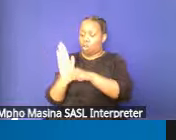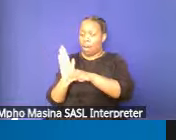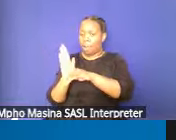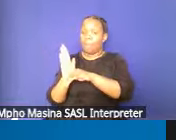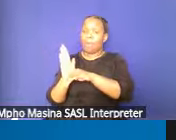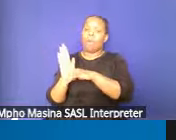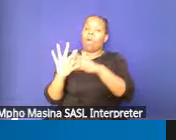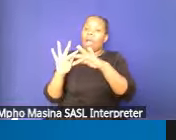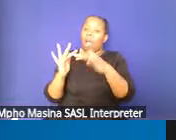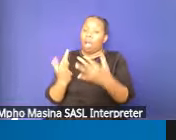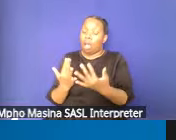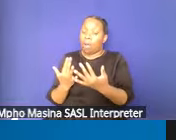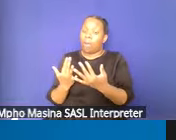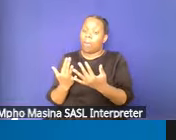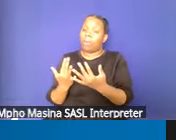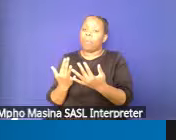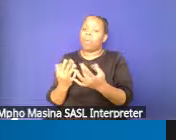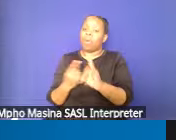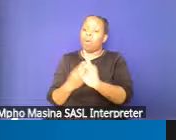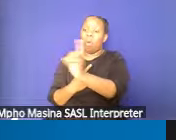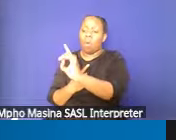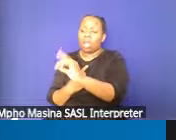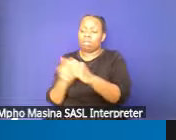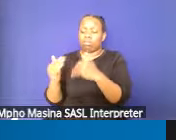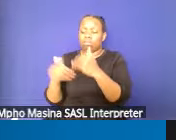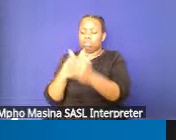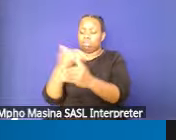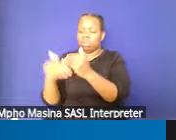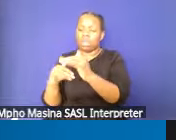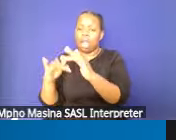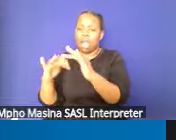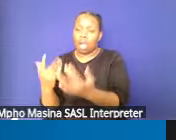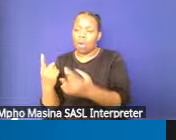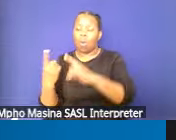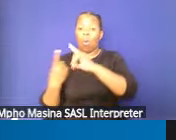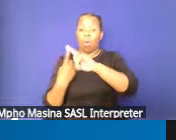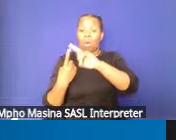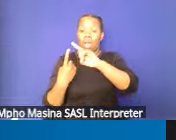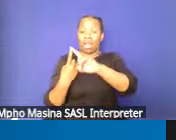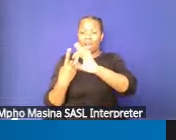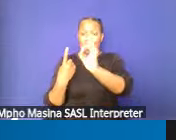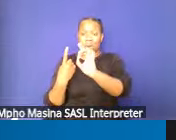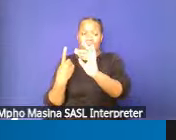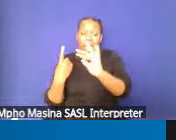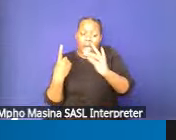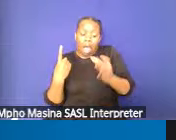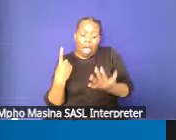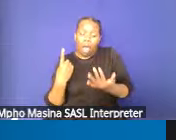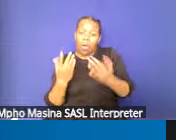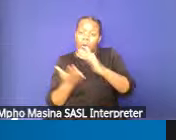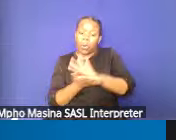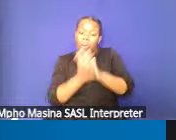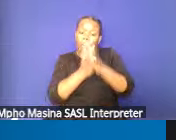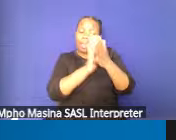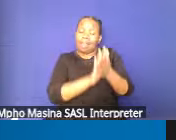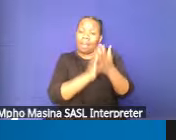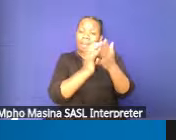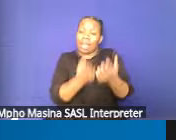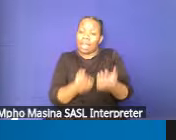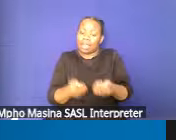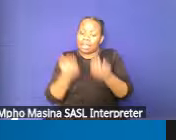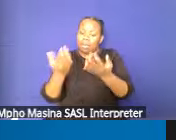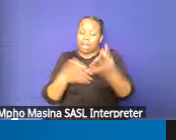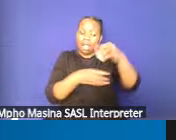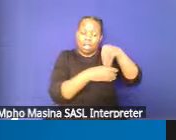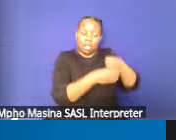of what is the process. Number one, how do we become a supplier within SARS,